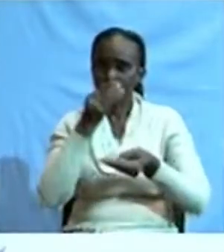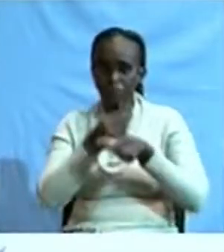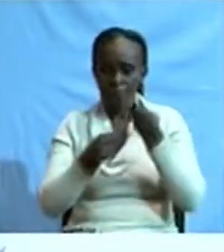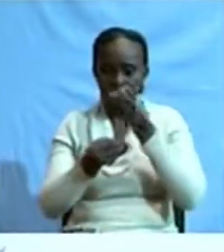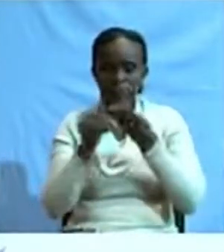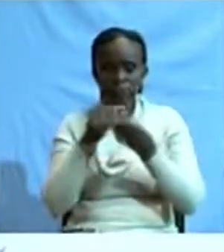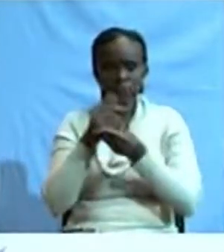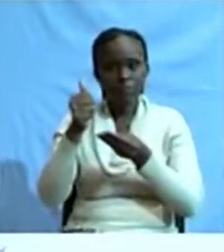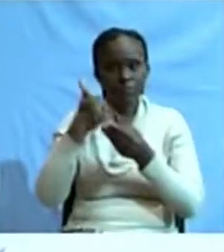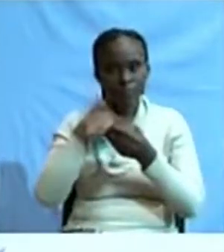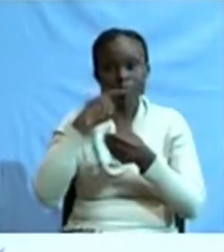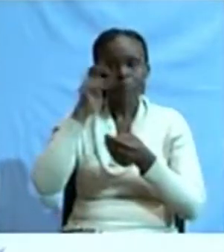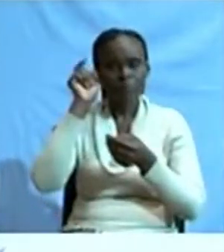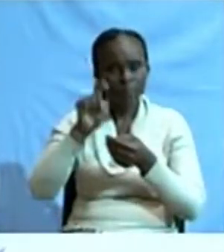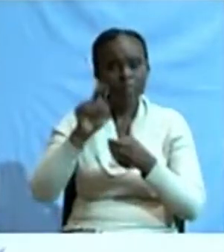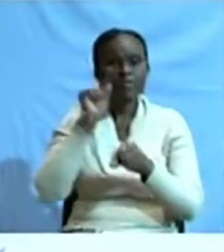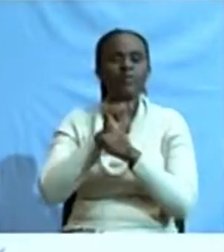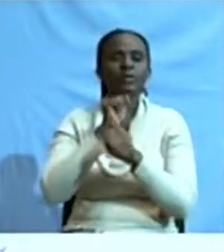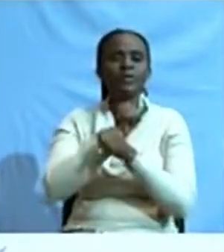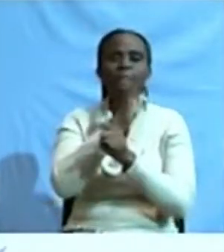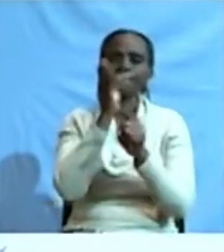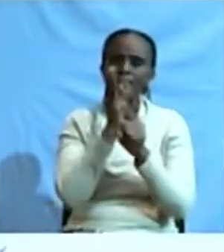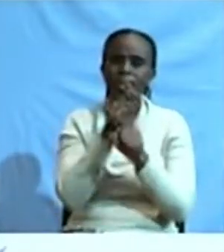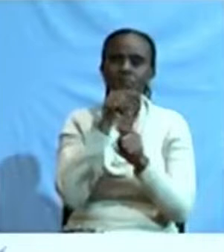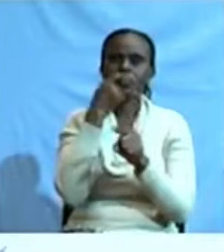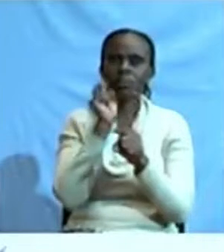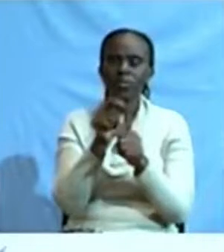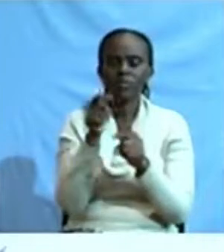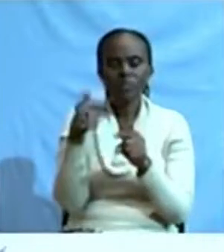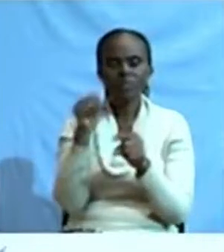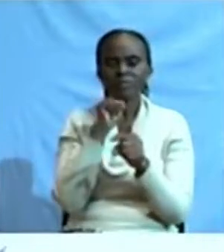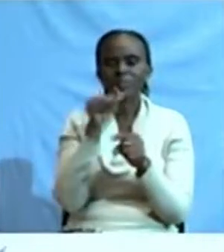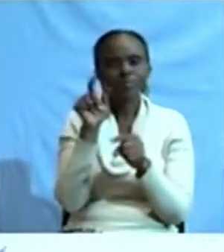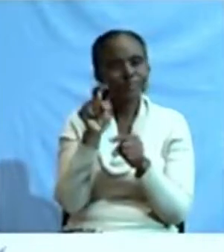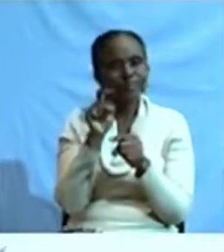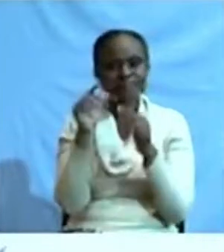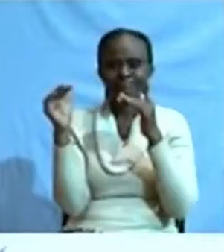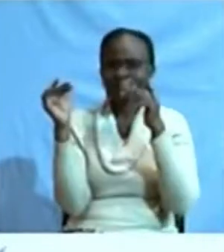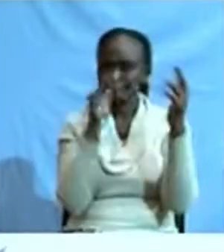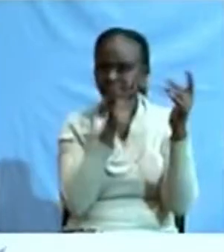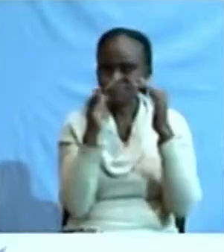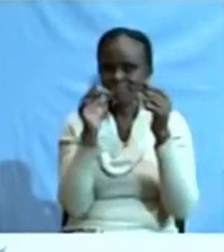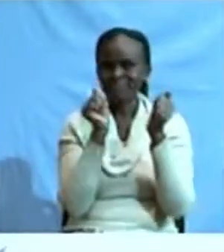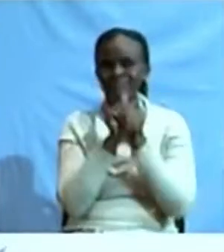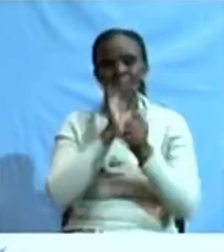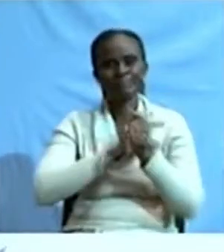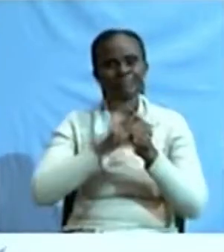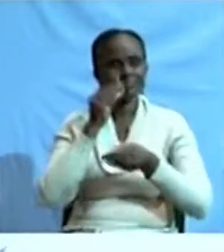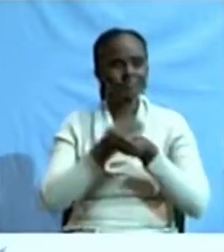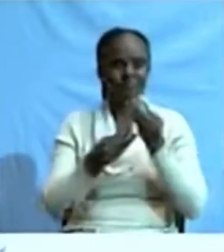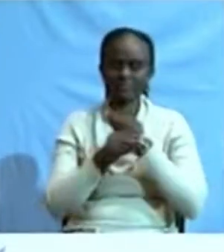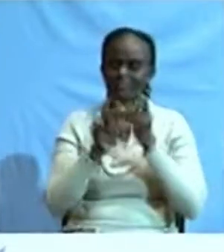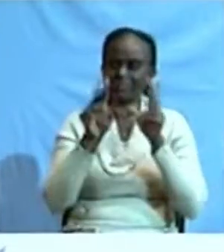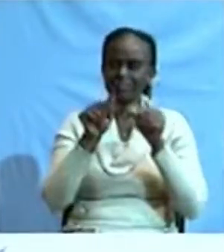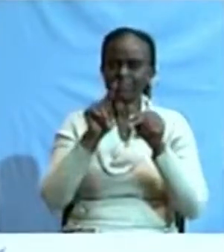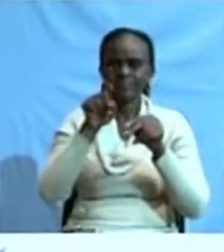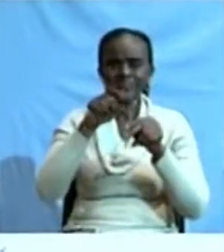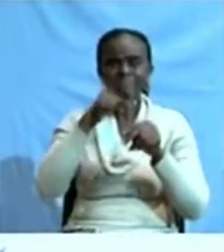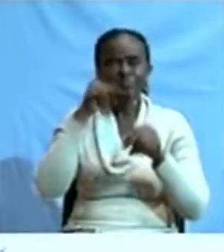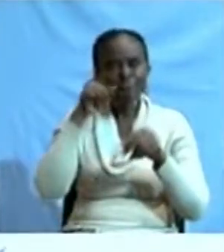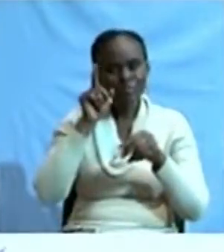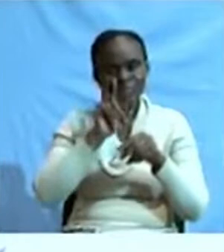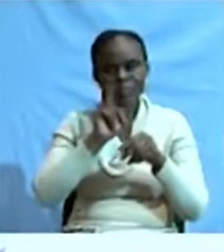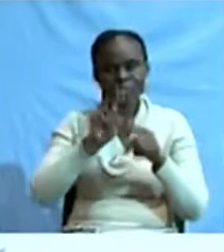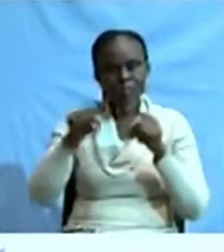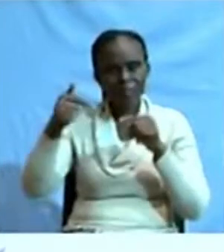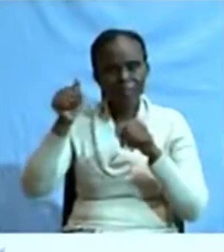have no choice, it has to be done. You don't argue with an obligation. It has to be done, but you're not doing